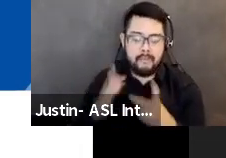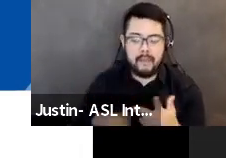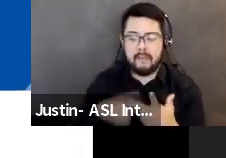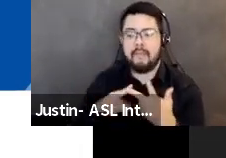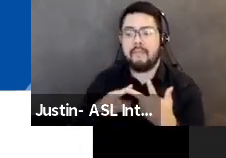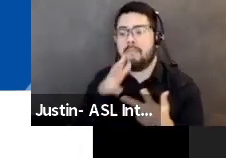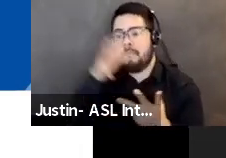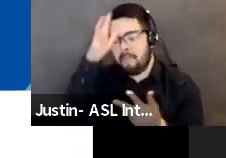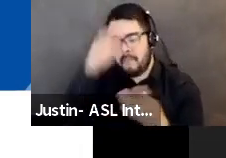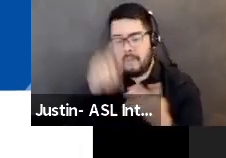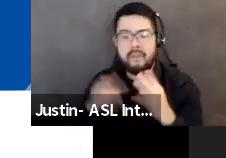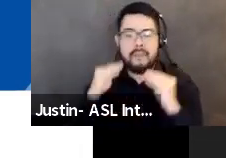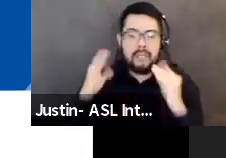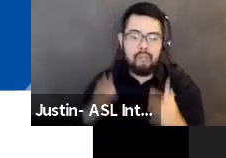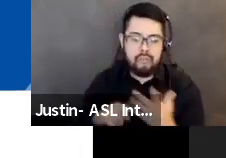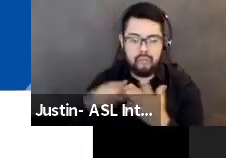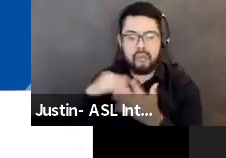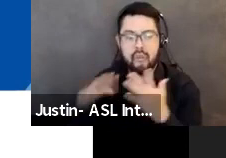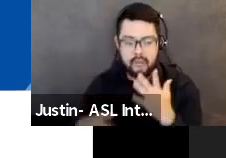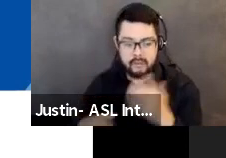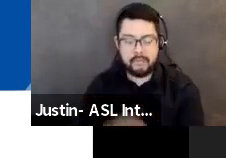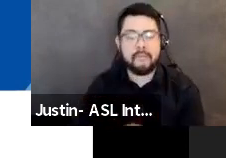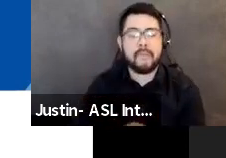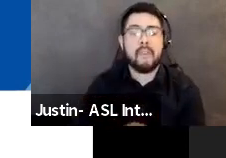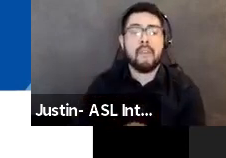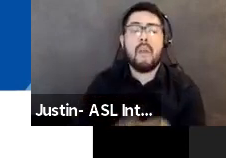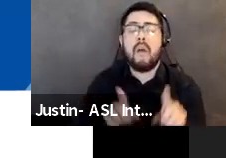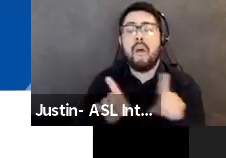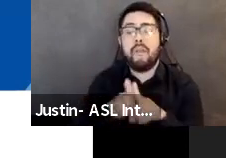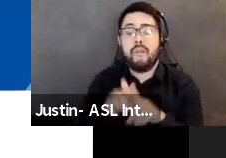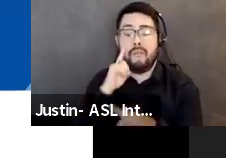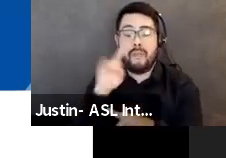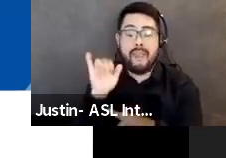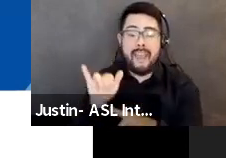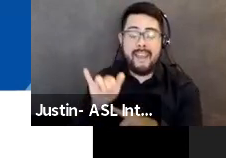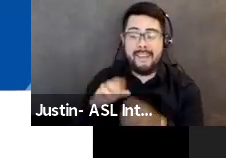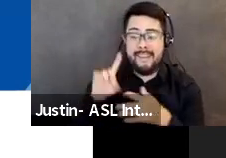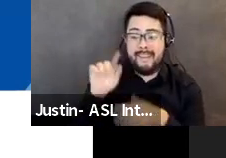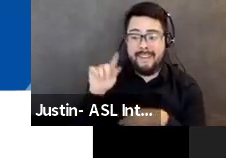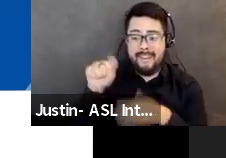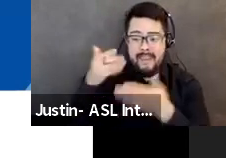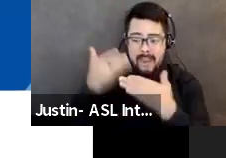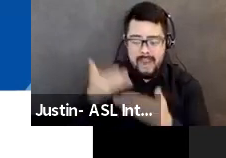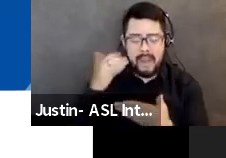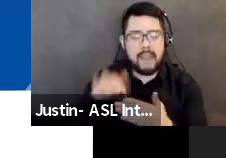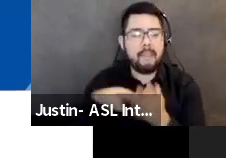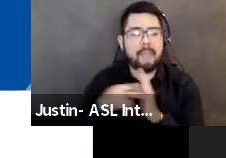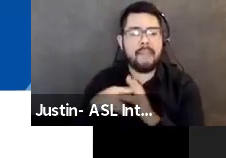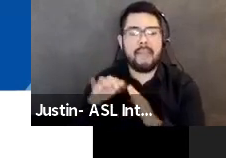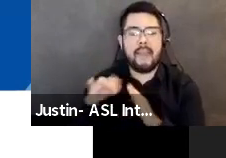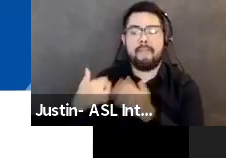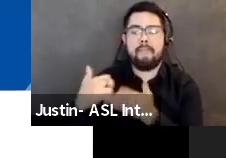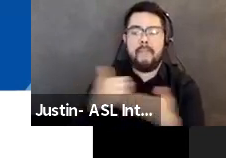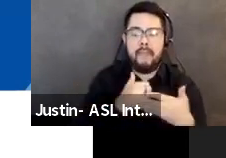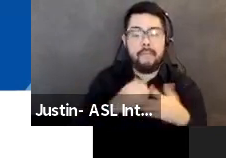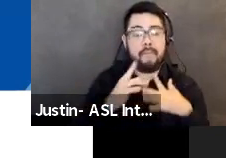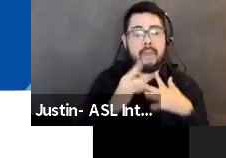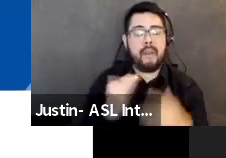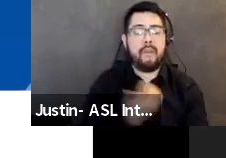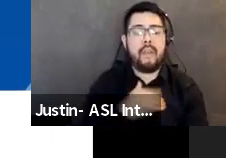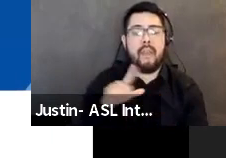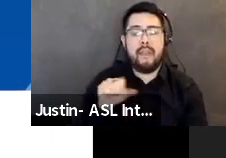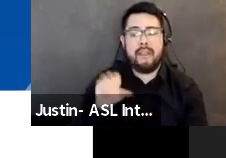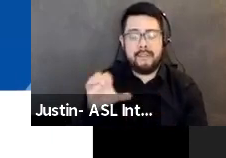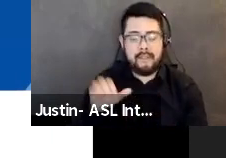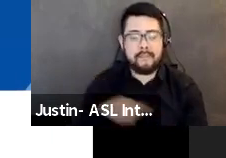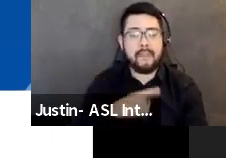school specific results were sent to principals along with disciplined data to help lscs in the process a summary report